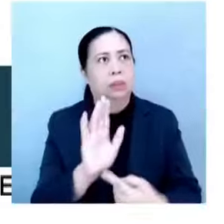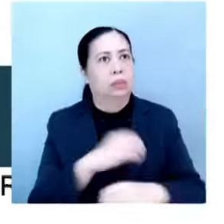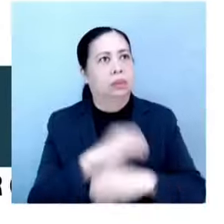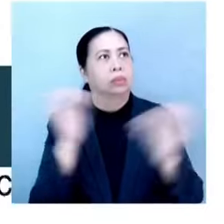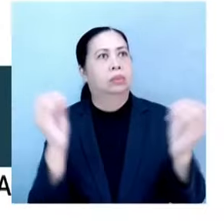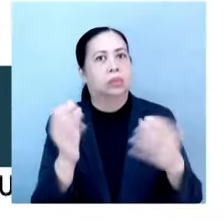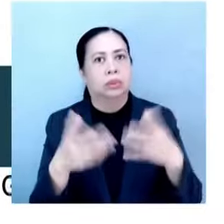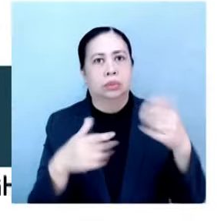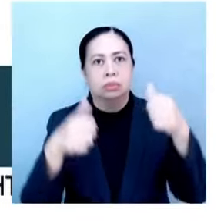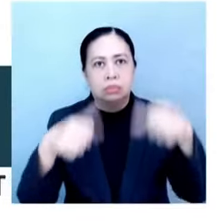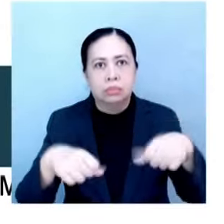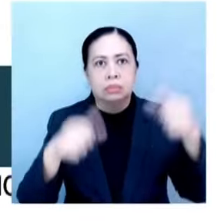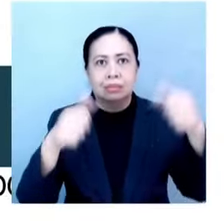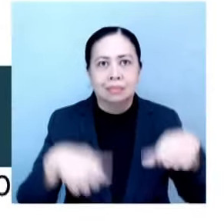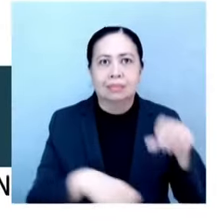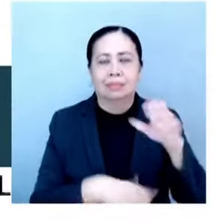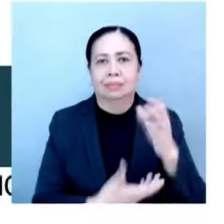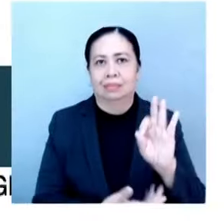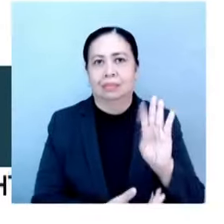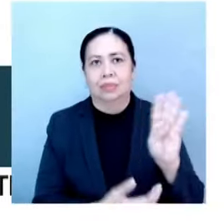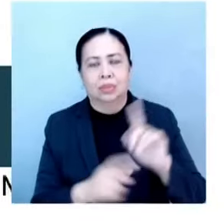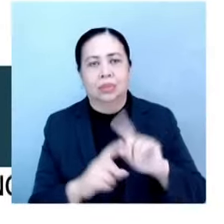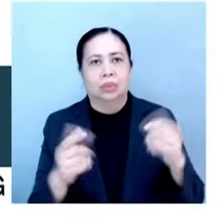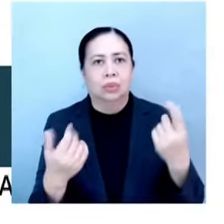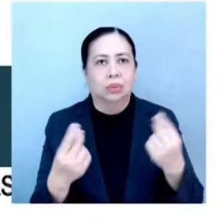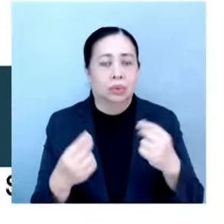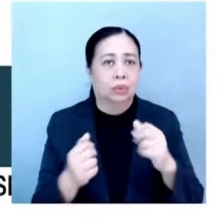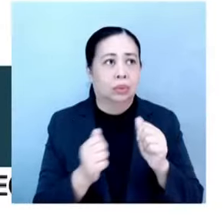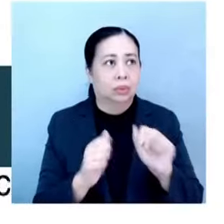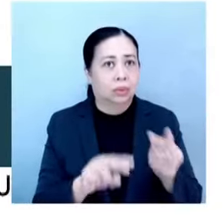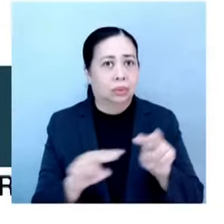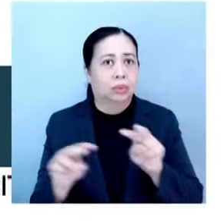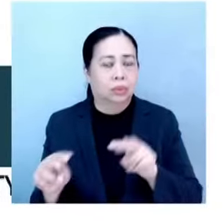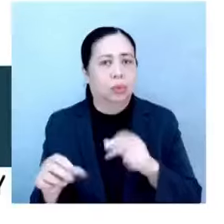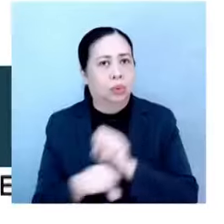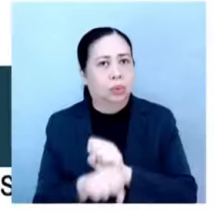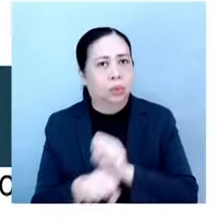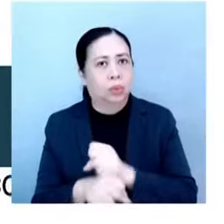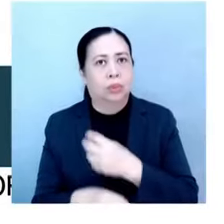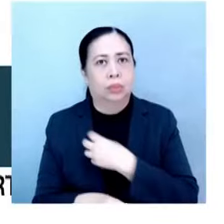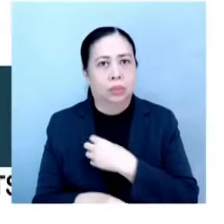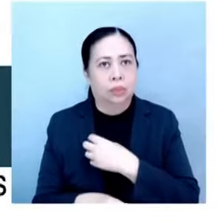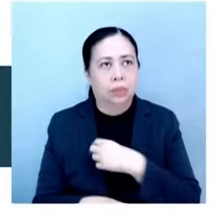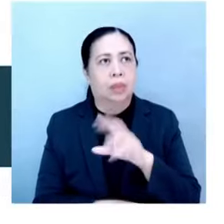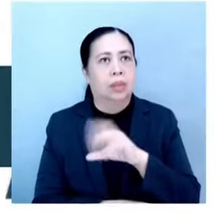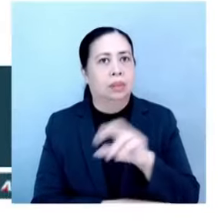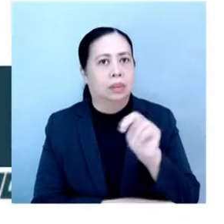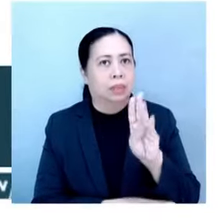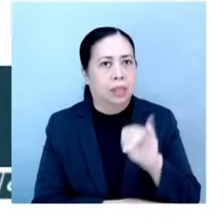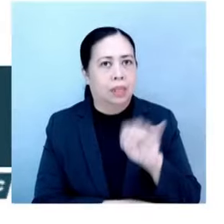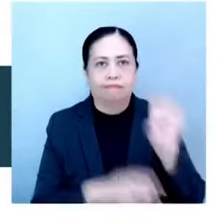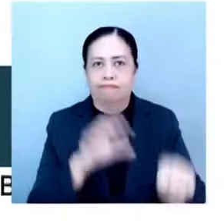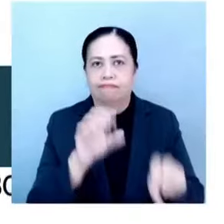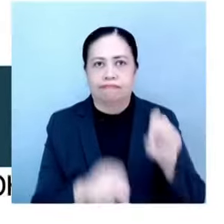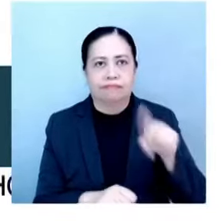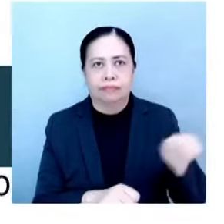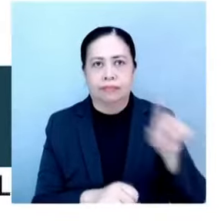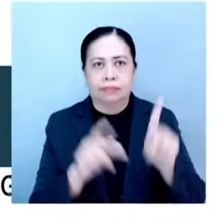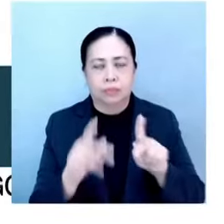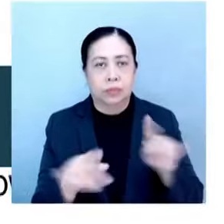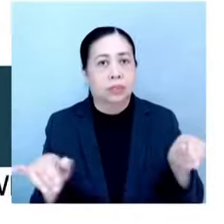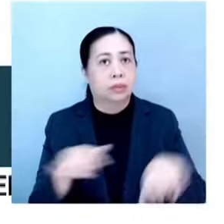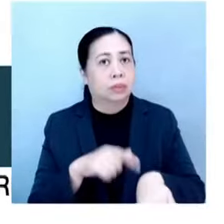social media pages. And what have we done so far? Minus the monitoring, we've been working with PNP and NBI to catch these culprits. But at the same time,